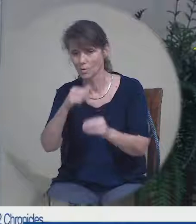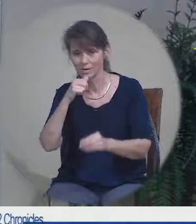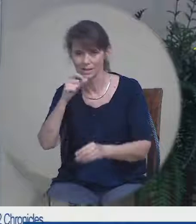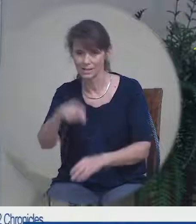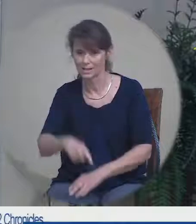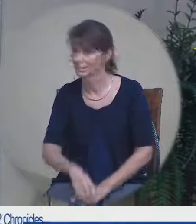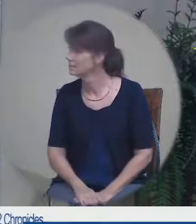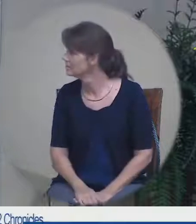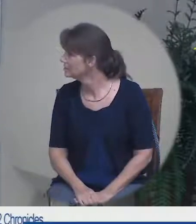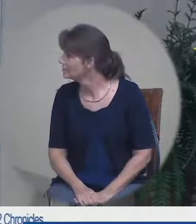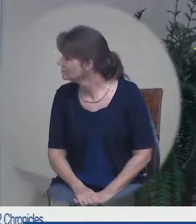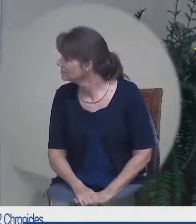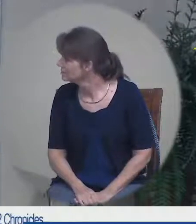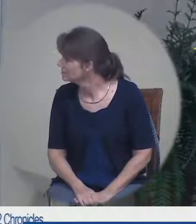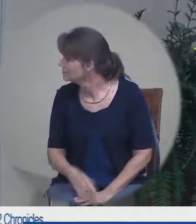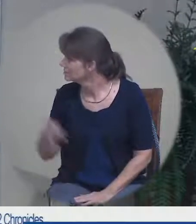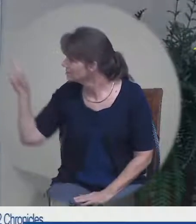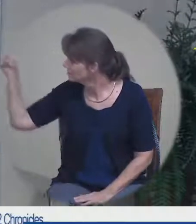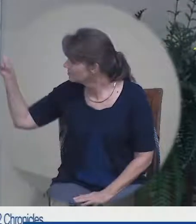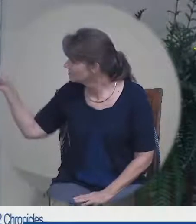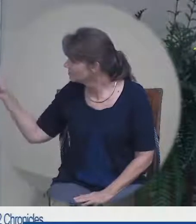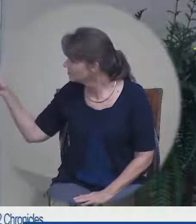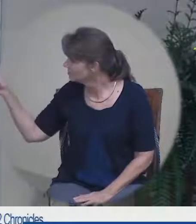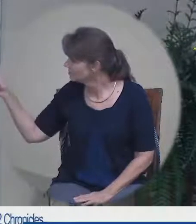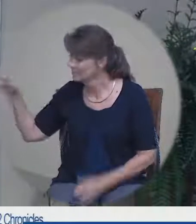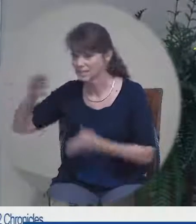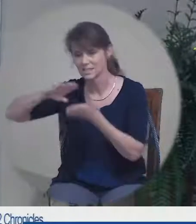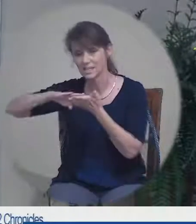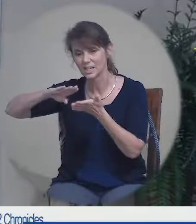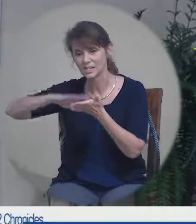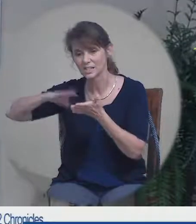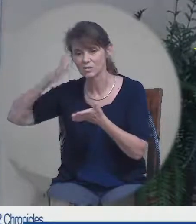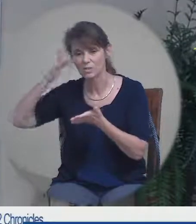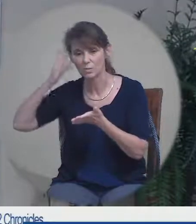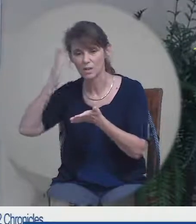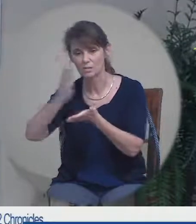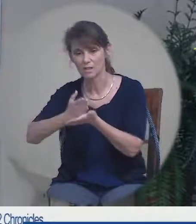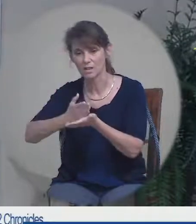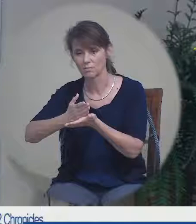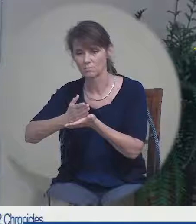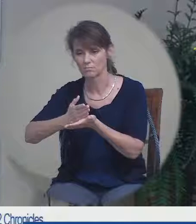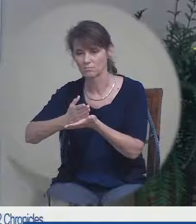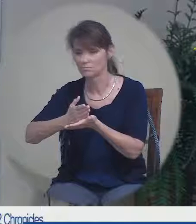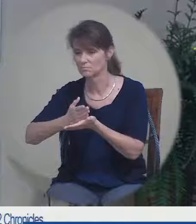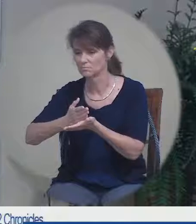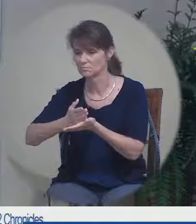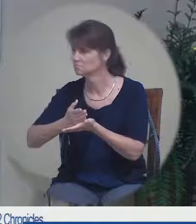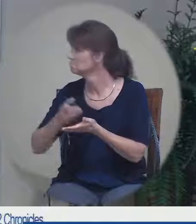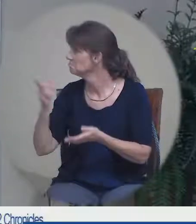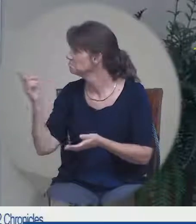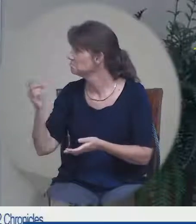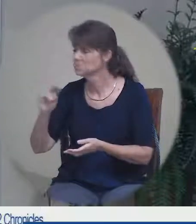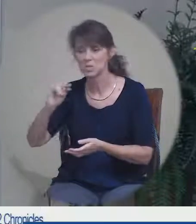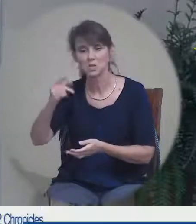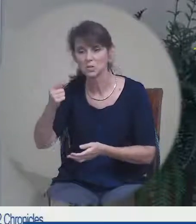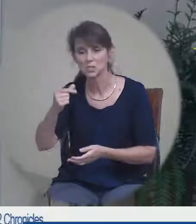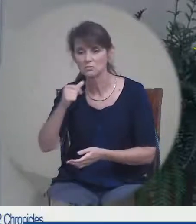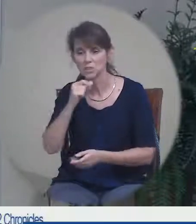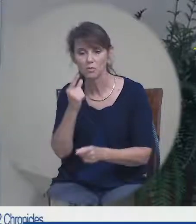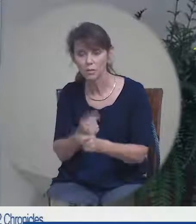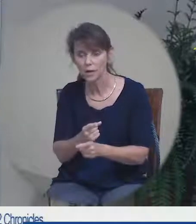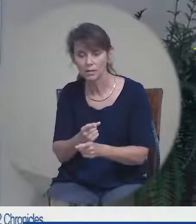of pointed out, just doing enough to get by. And none of those excuses were valid. It angered the prophet of